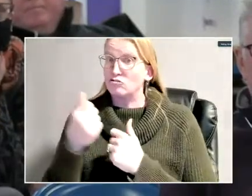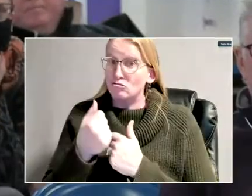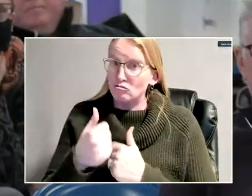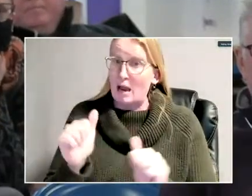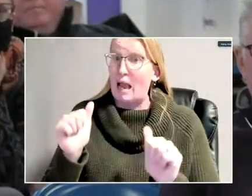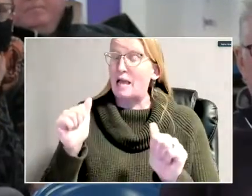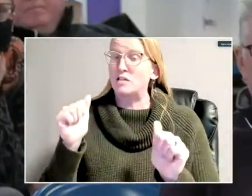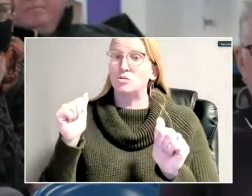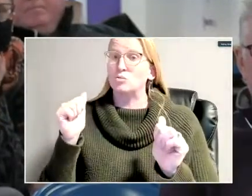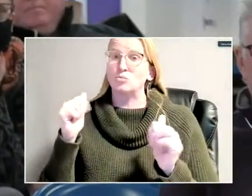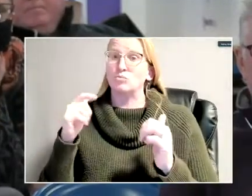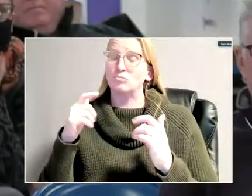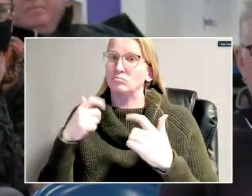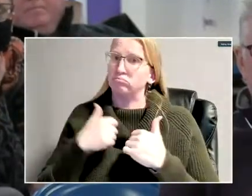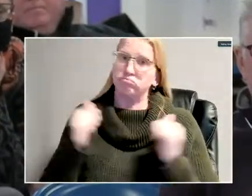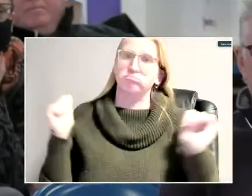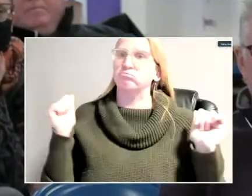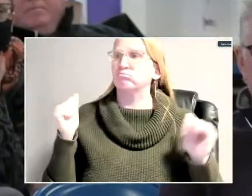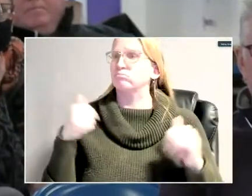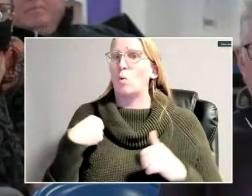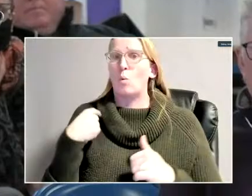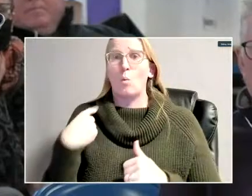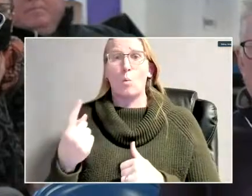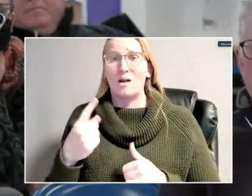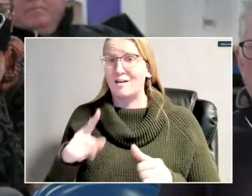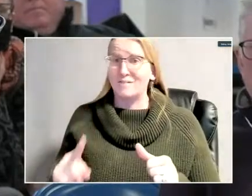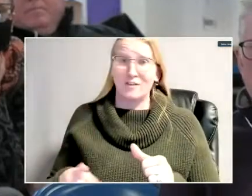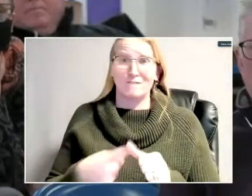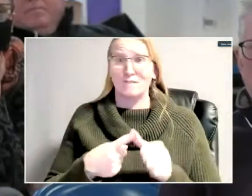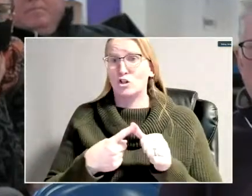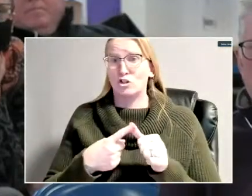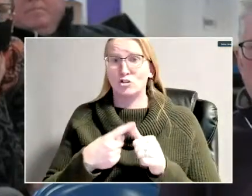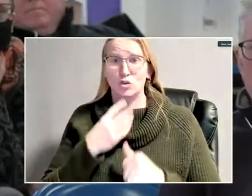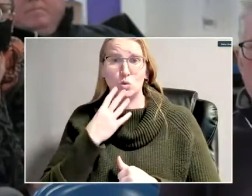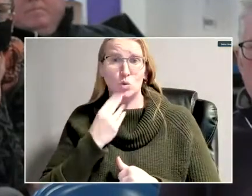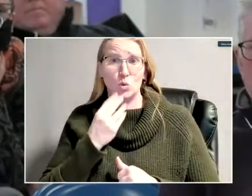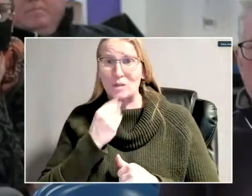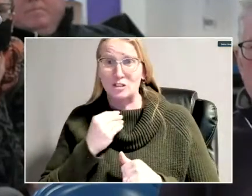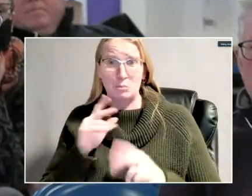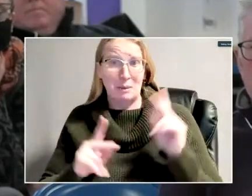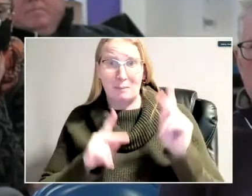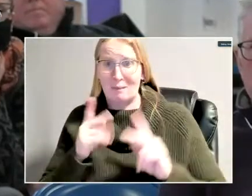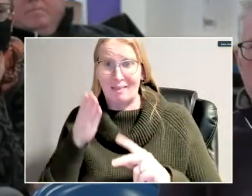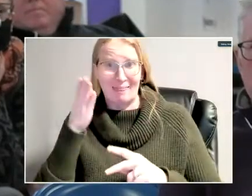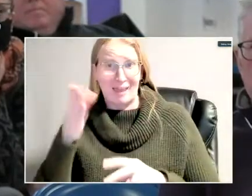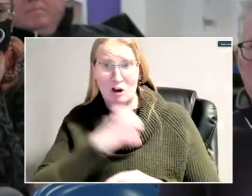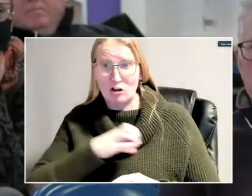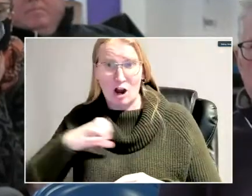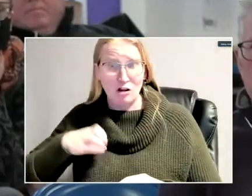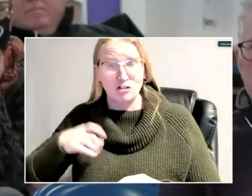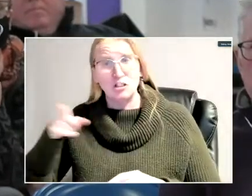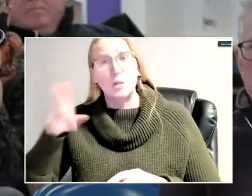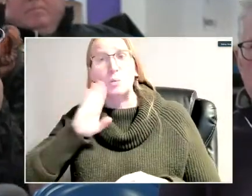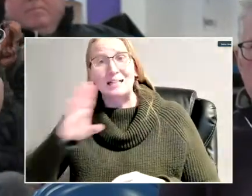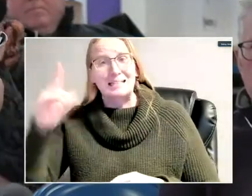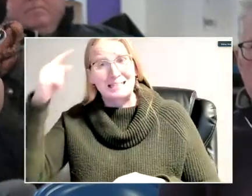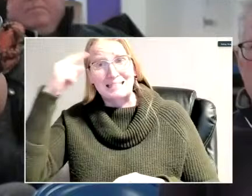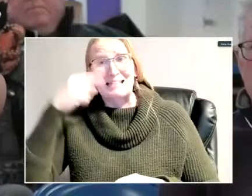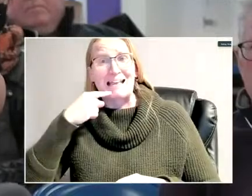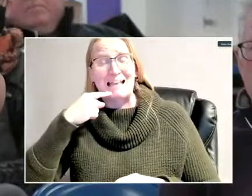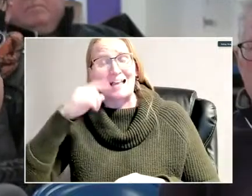of the first Jewish Congressional um delegates to call for a ceasefire that we have her back in her